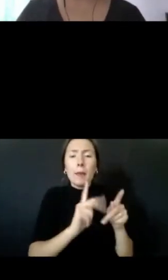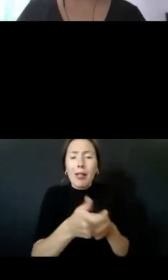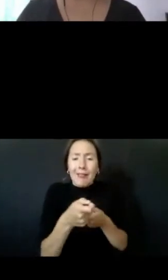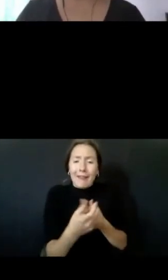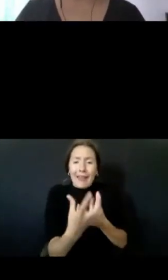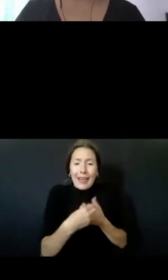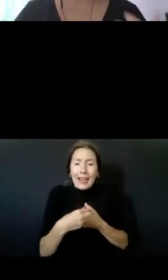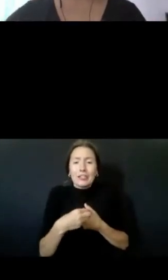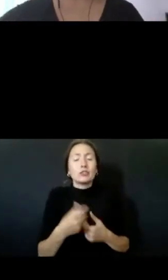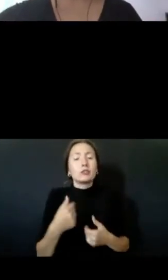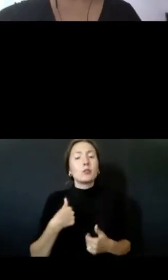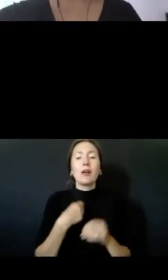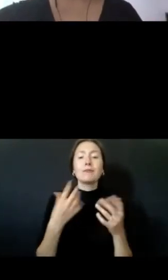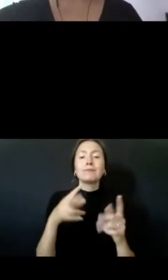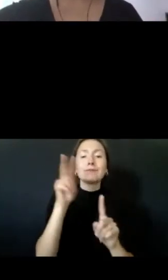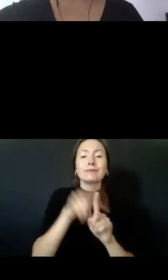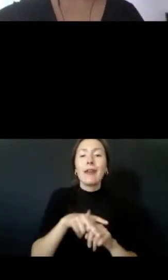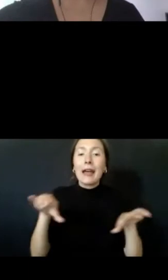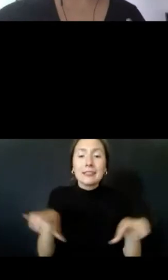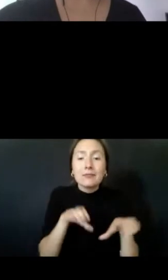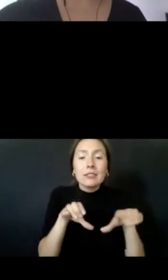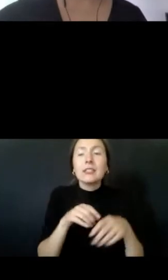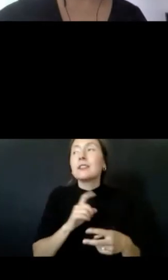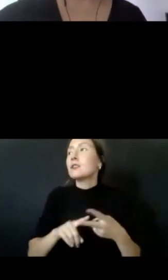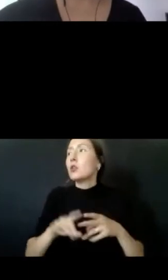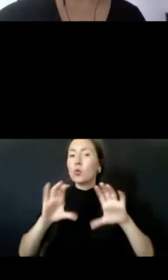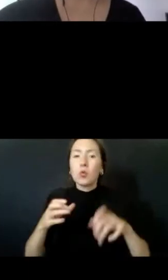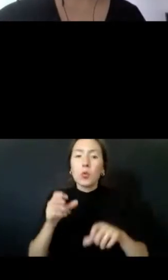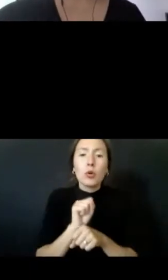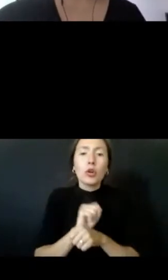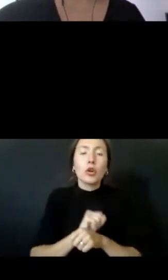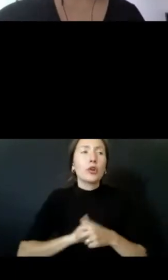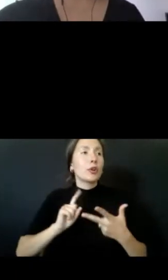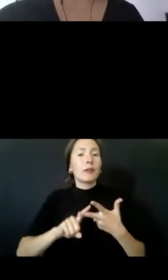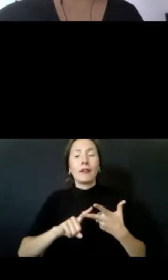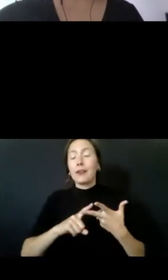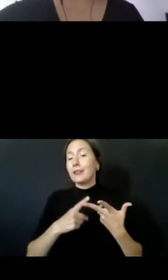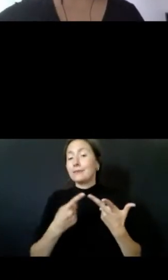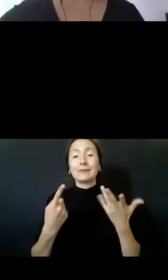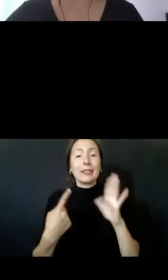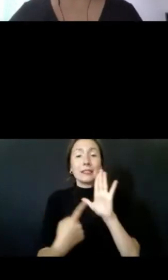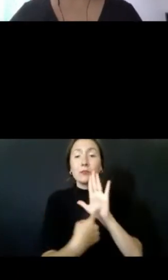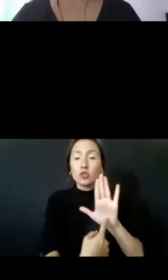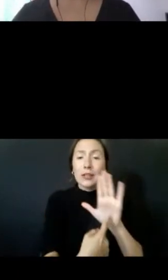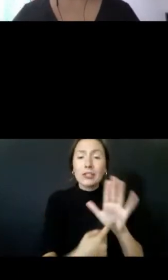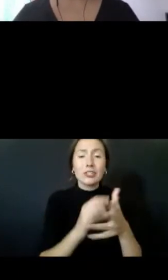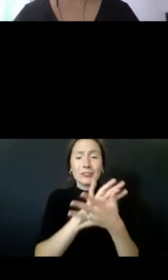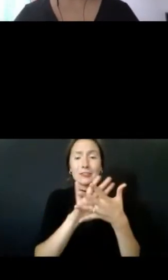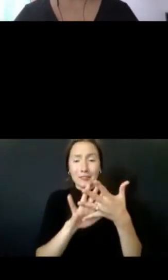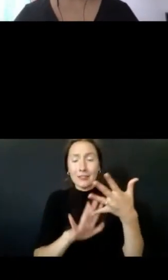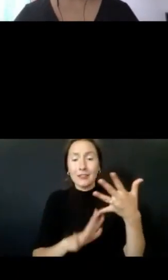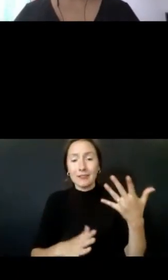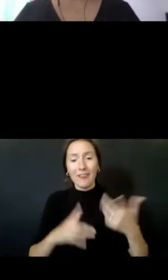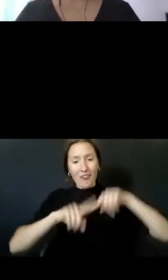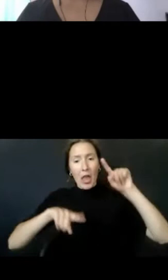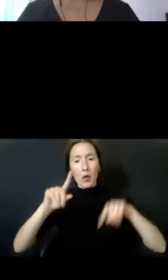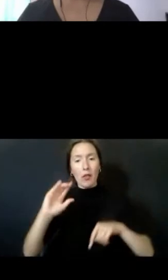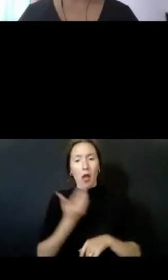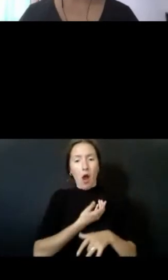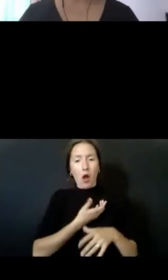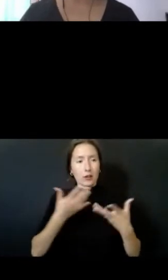most of the time, most of us are already doing this because we vary the way that we actually deliver our content. So to keep people engaged, we